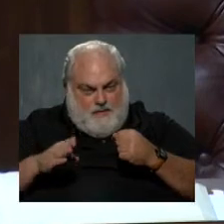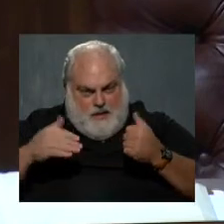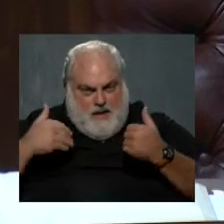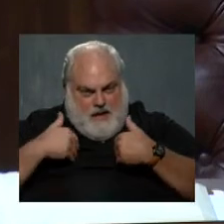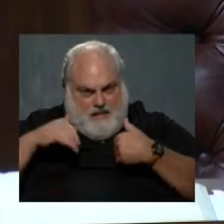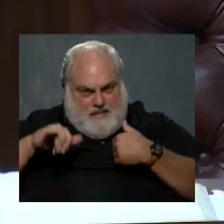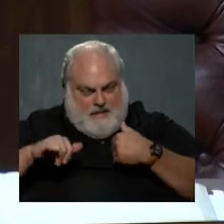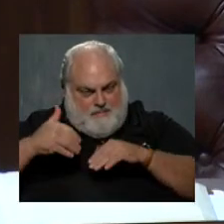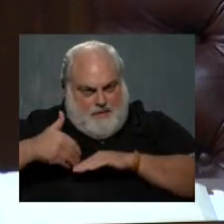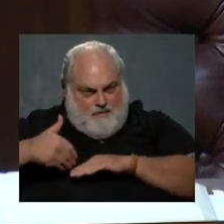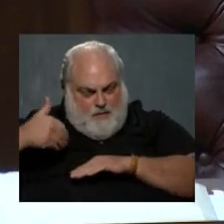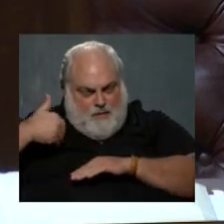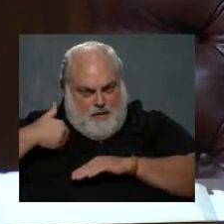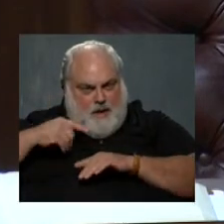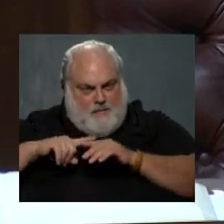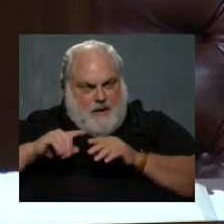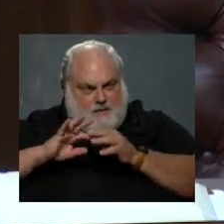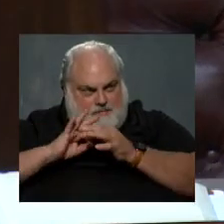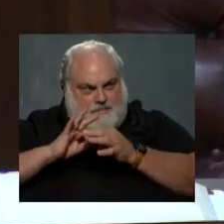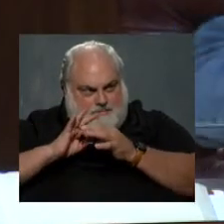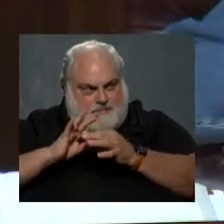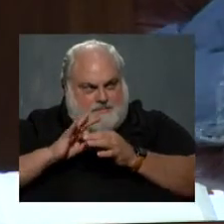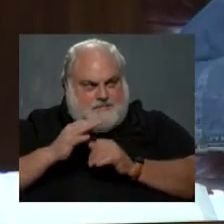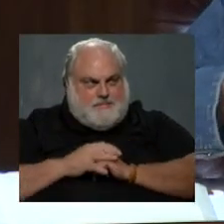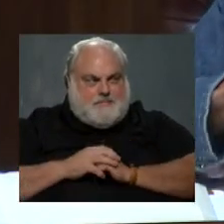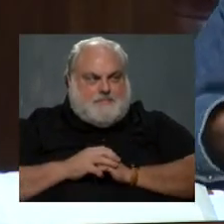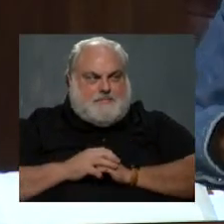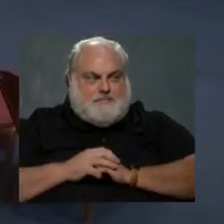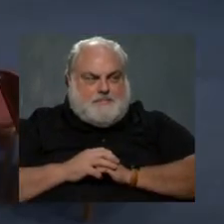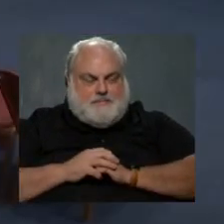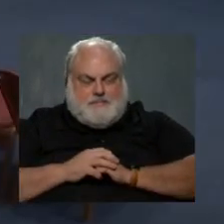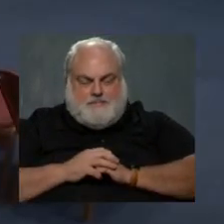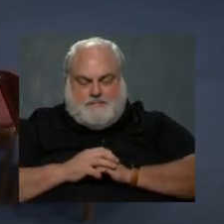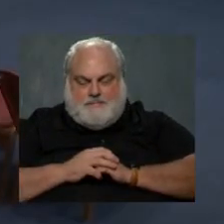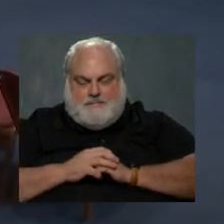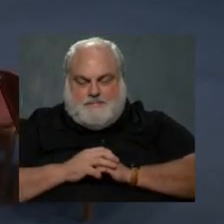before, but hang on.